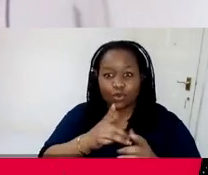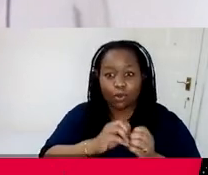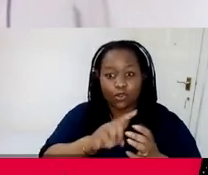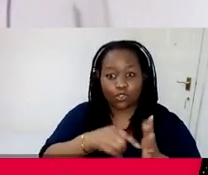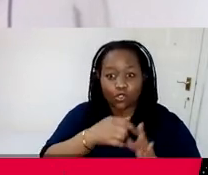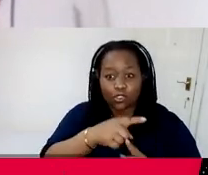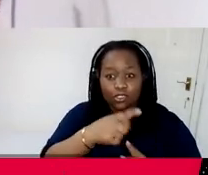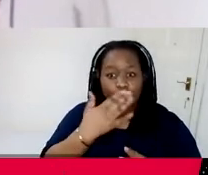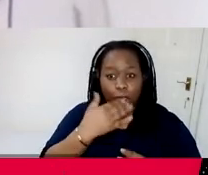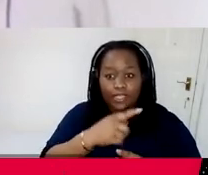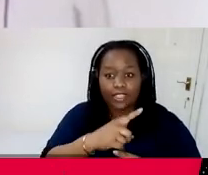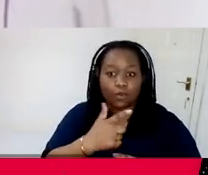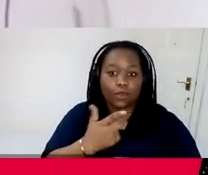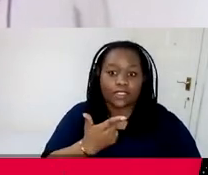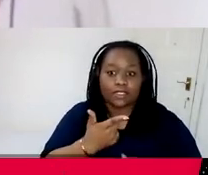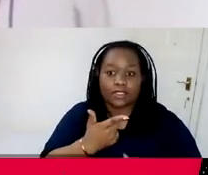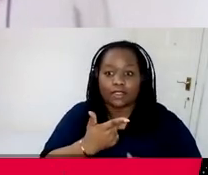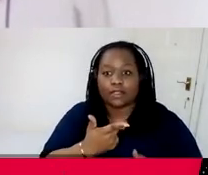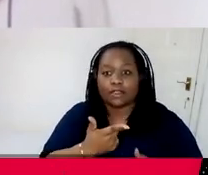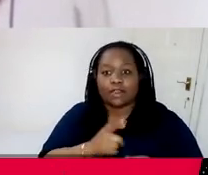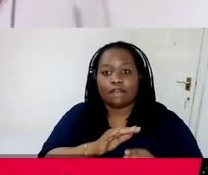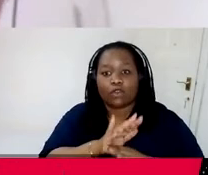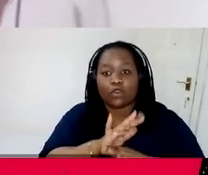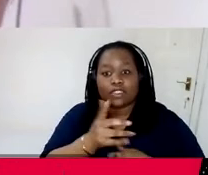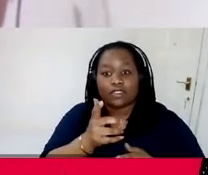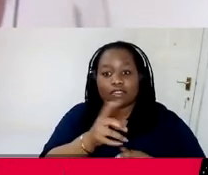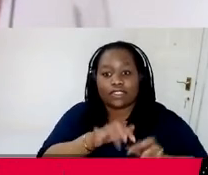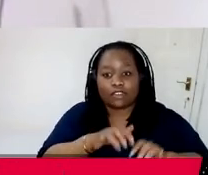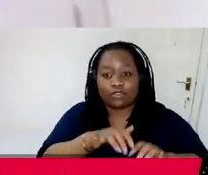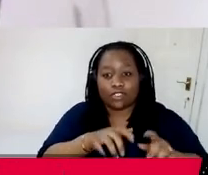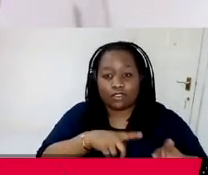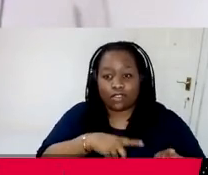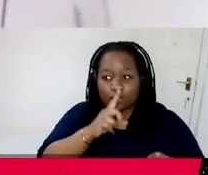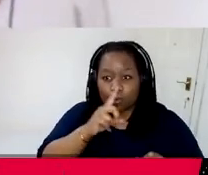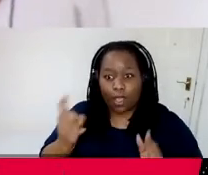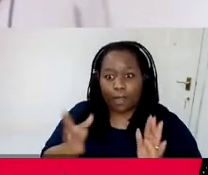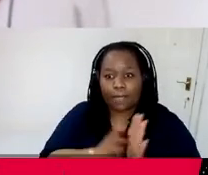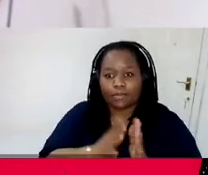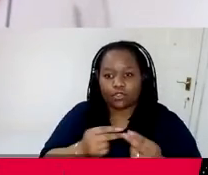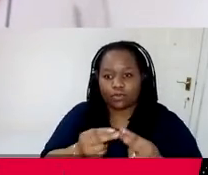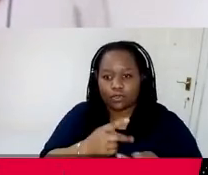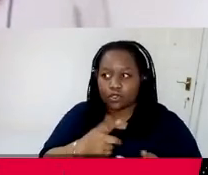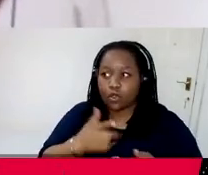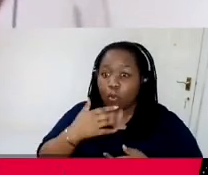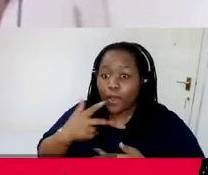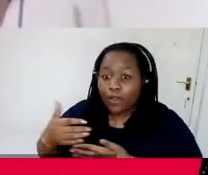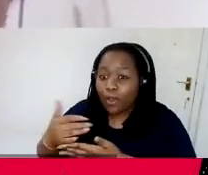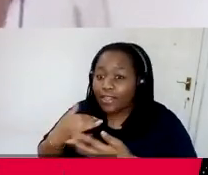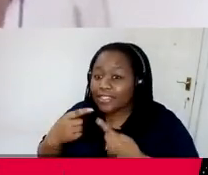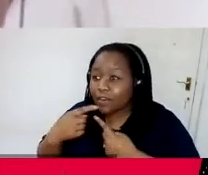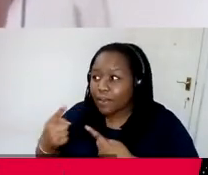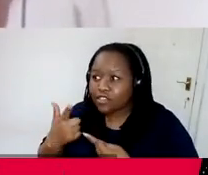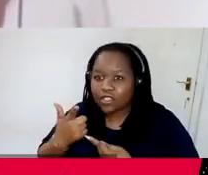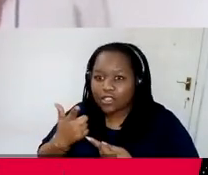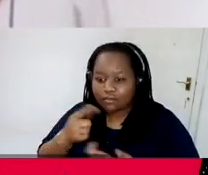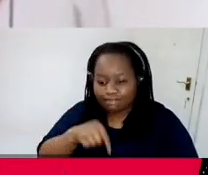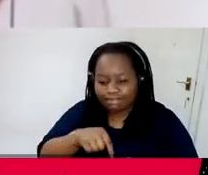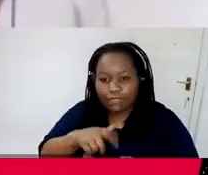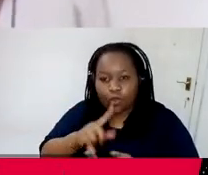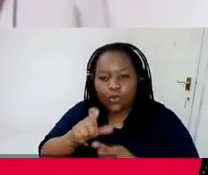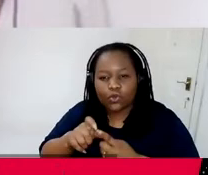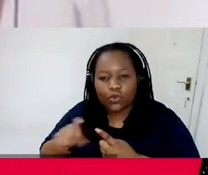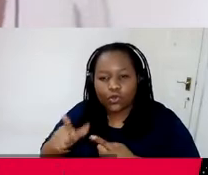it's about building connections with journalists. And I think for people who are interested in this but don't feel very